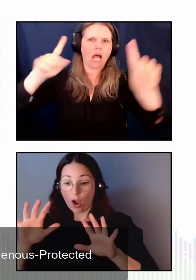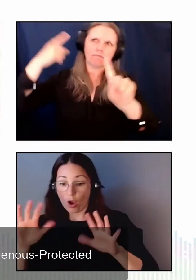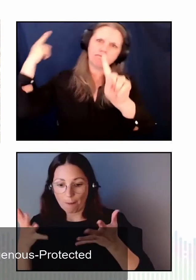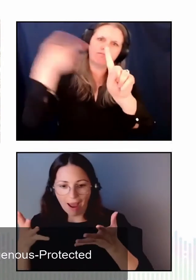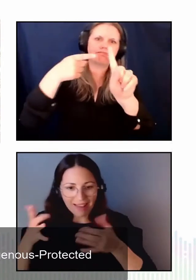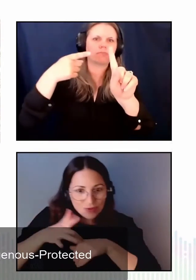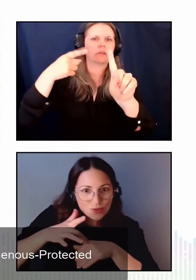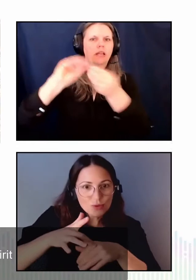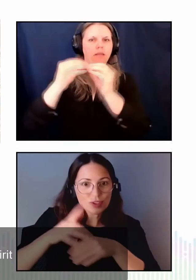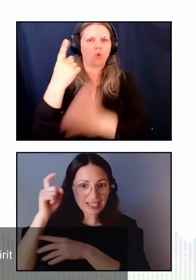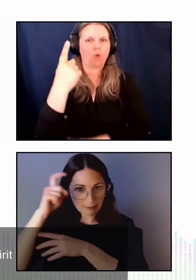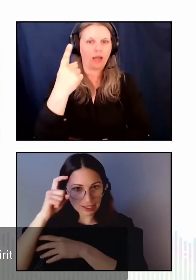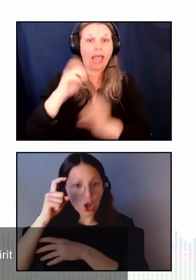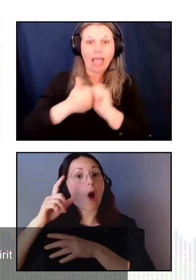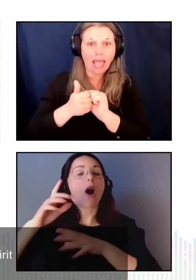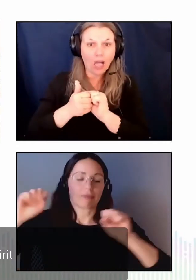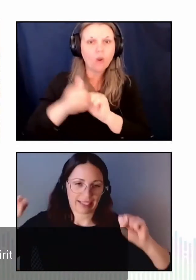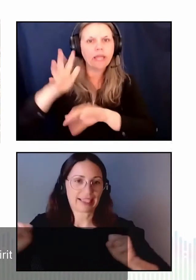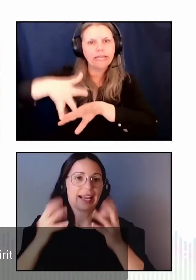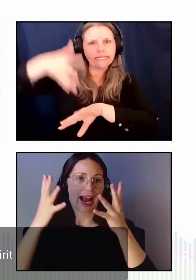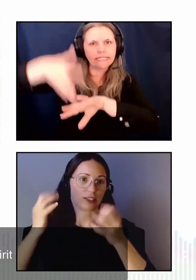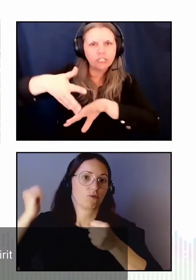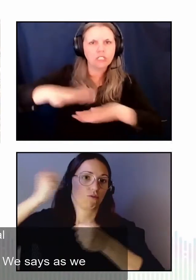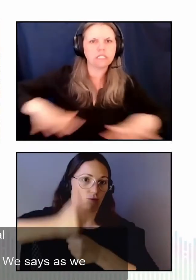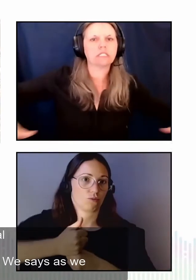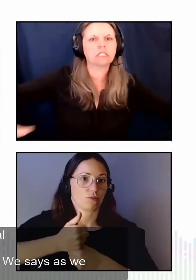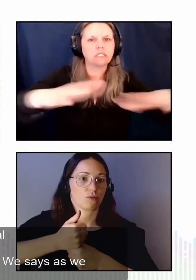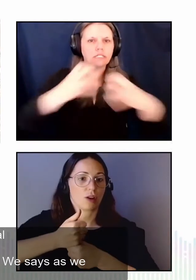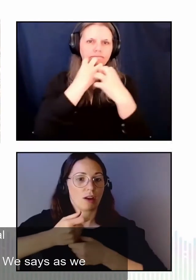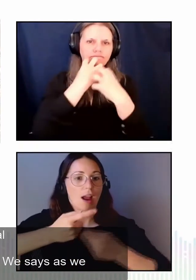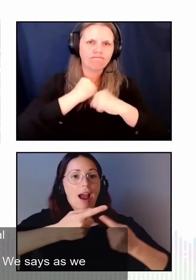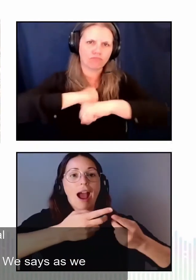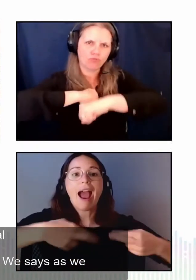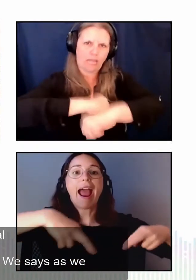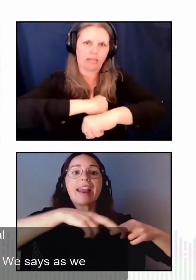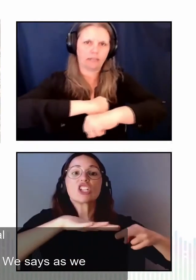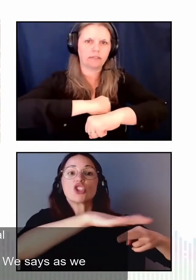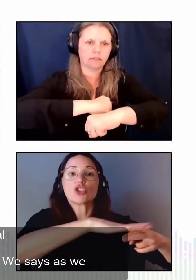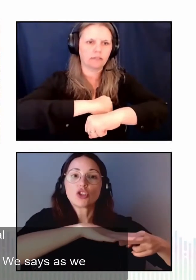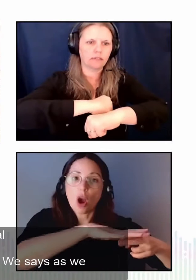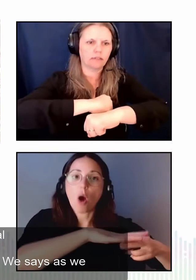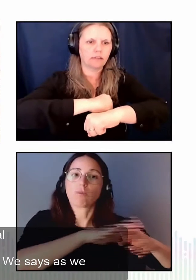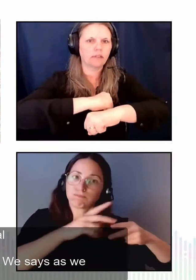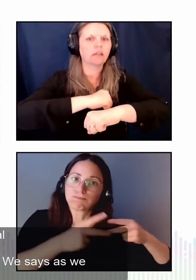of Indigenous protected and conserved areas in the spirit and practice of reconciliation." This